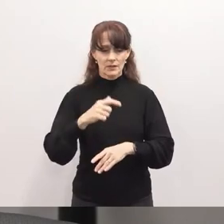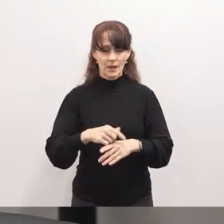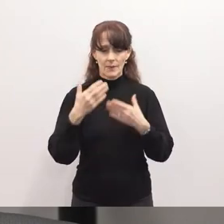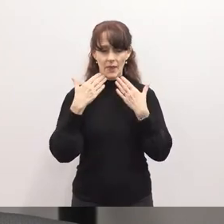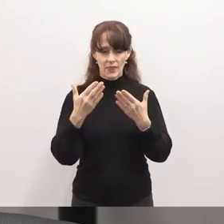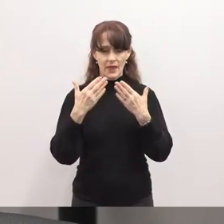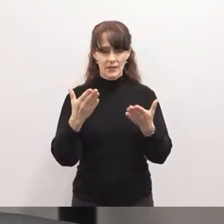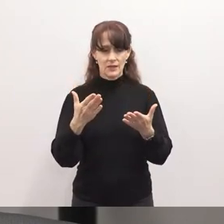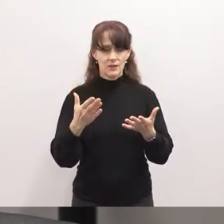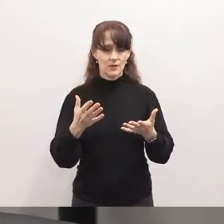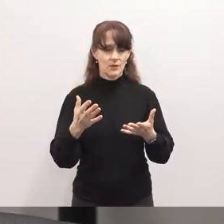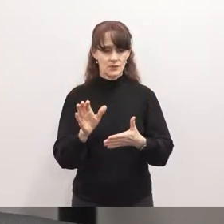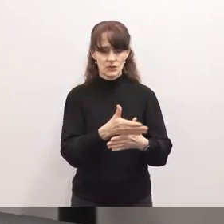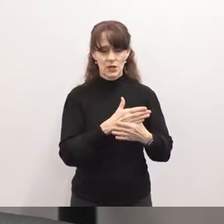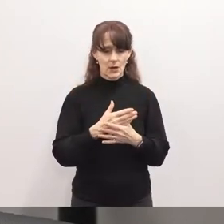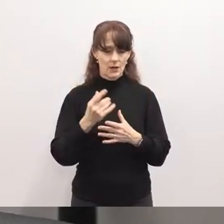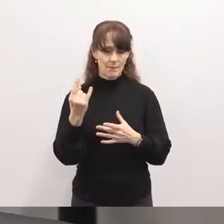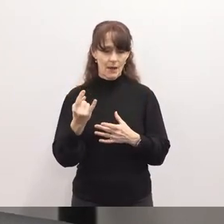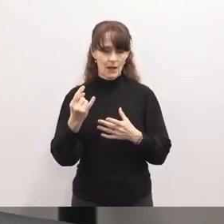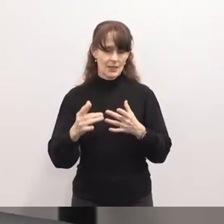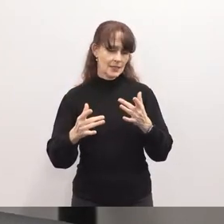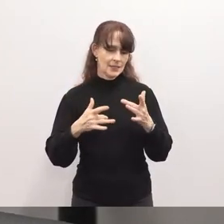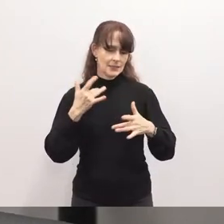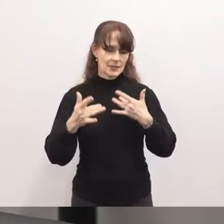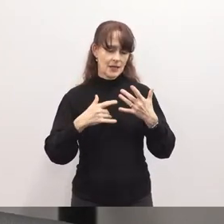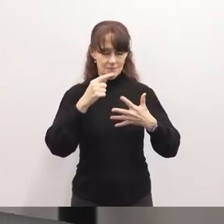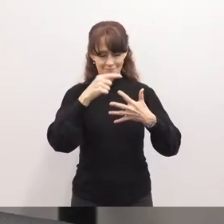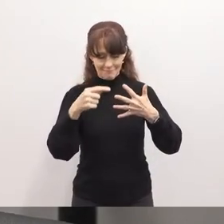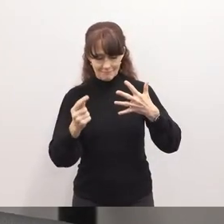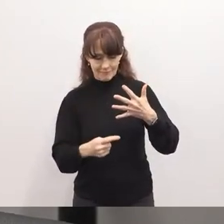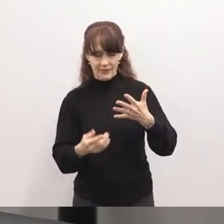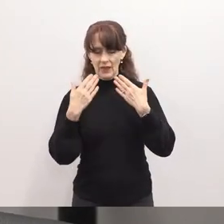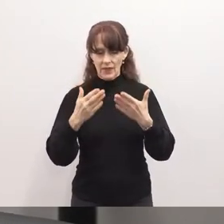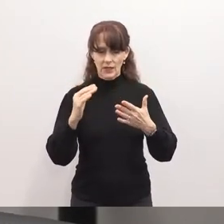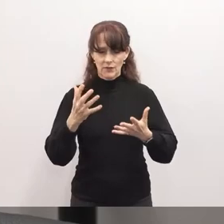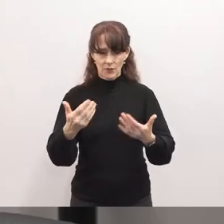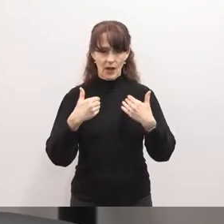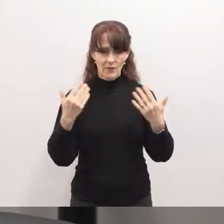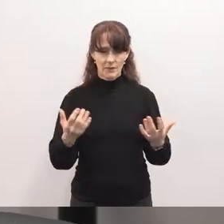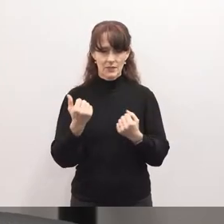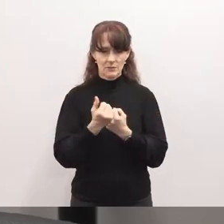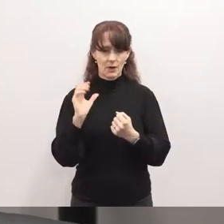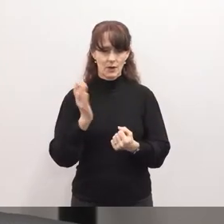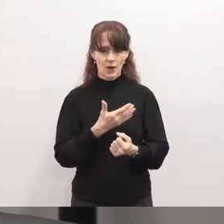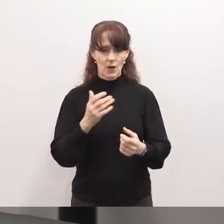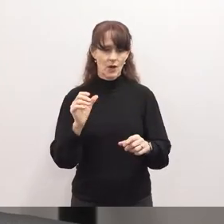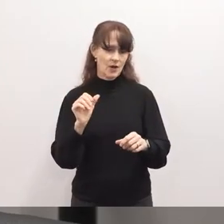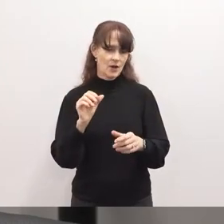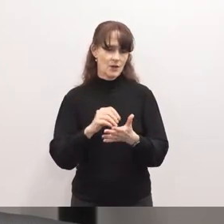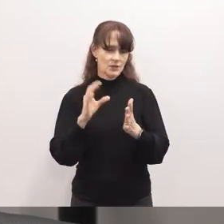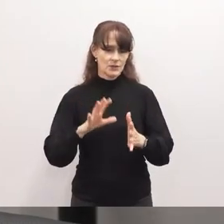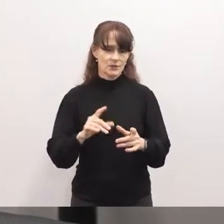share a few of our Poly highlights with you all. Thank you again for having me and for always supporting our students. Go